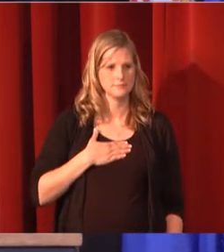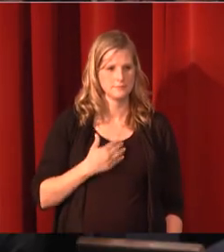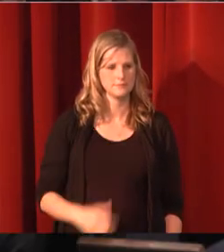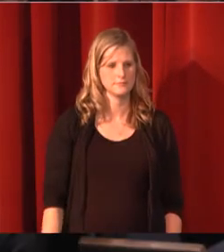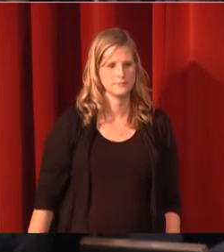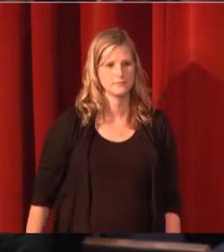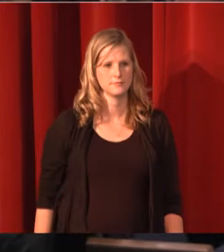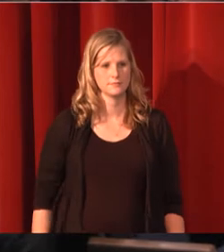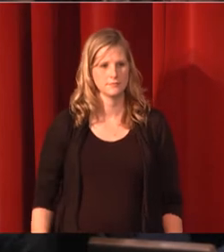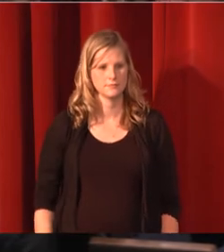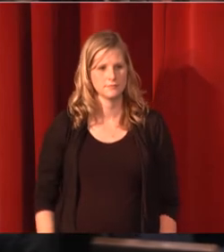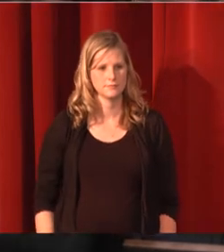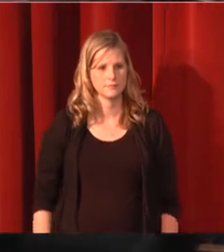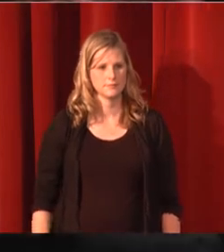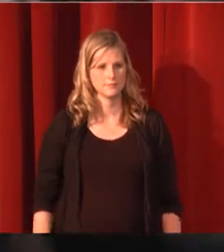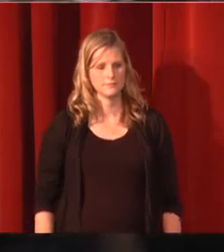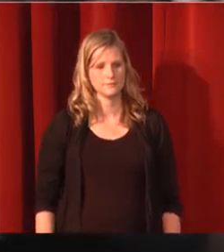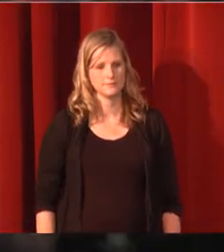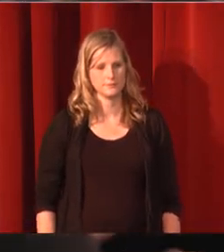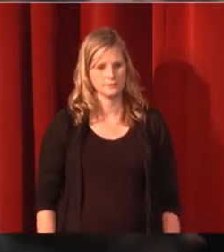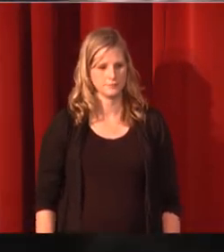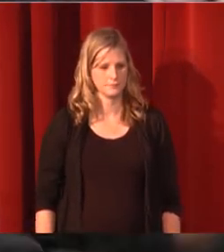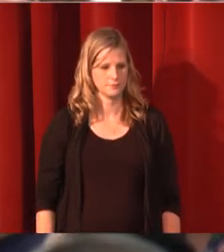thank you a